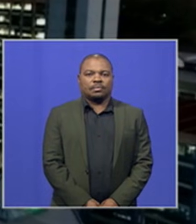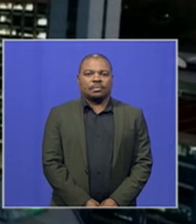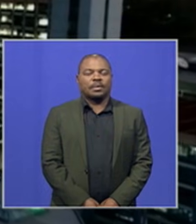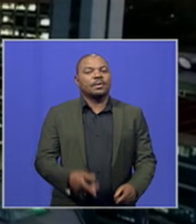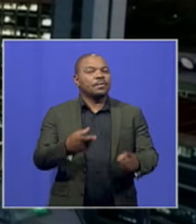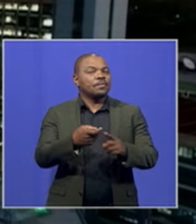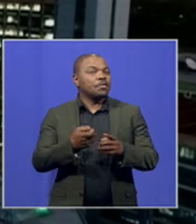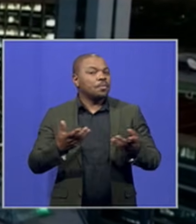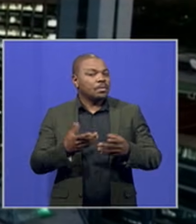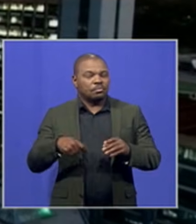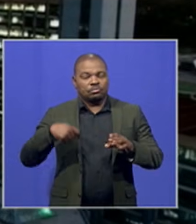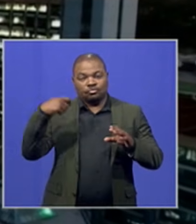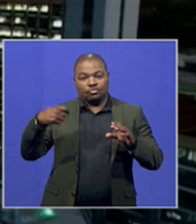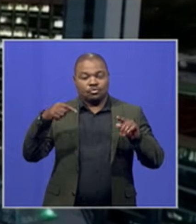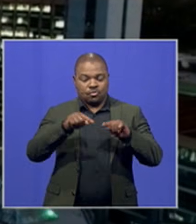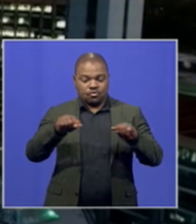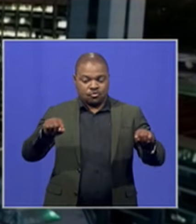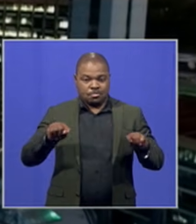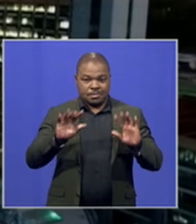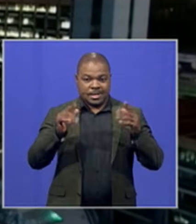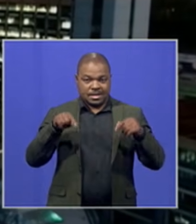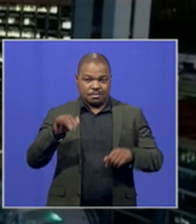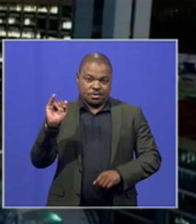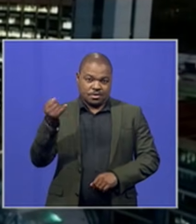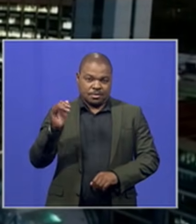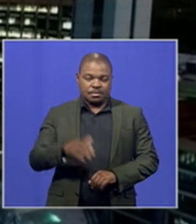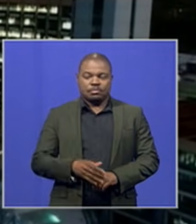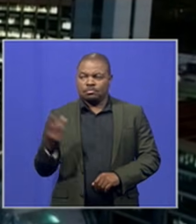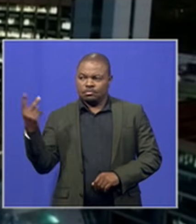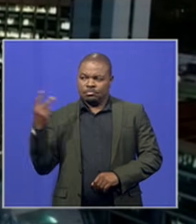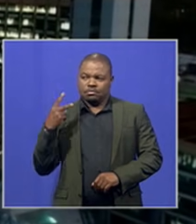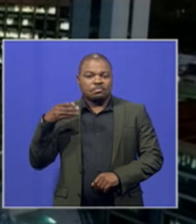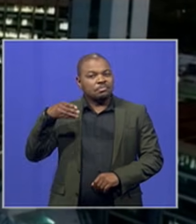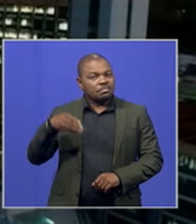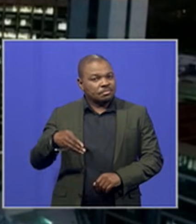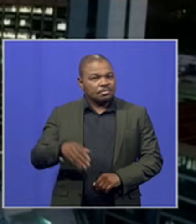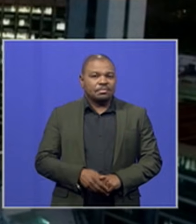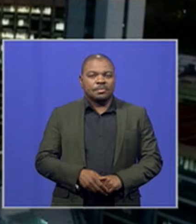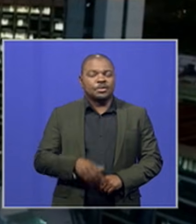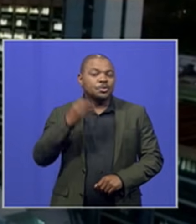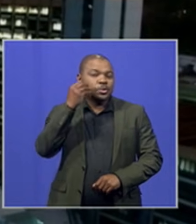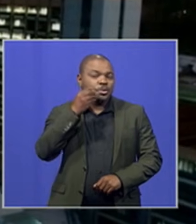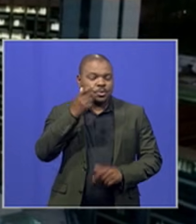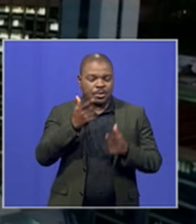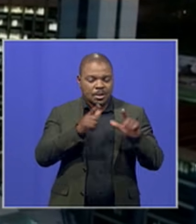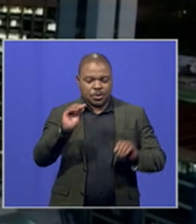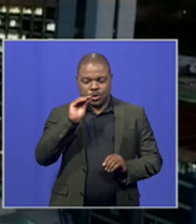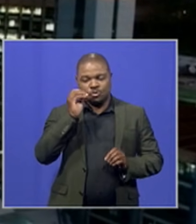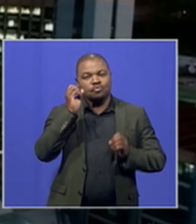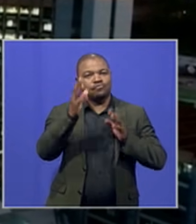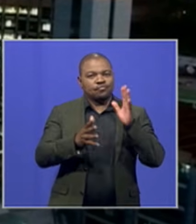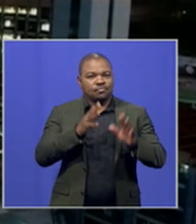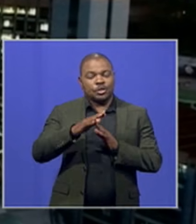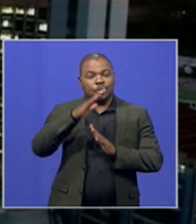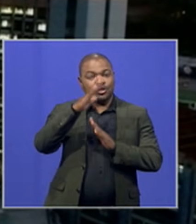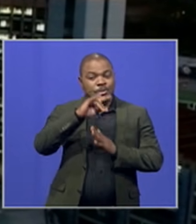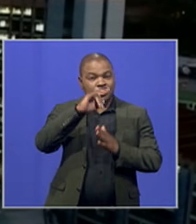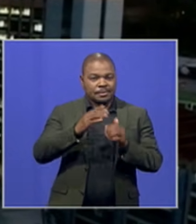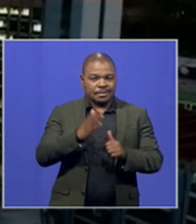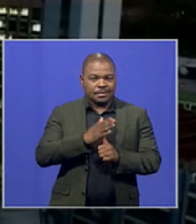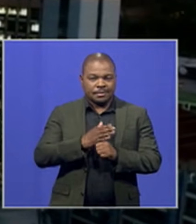Ka kotloloho ho tswa Studio 10 Auckland Park, Johannesburg, re utlisetsa kgaso ya ditaba ka puo ya Sesotho. Fela pele re kena ho tsona,